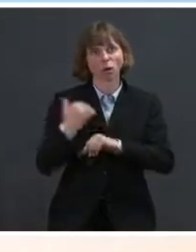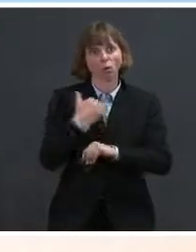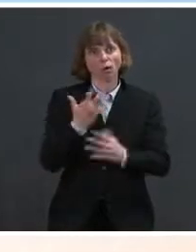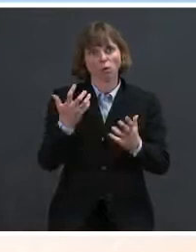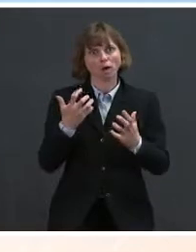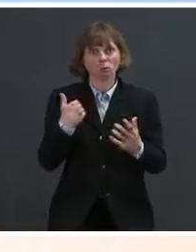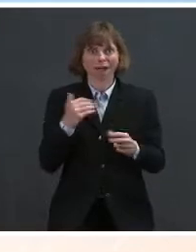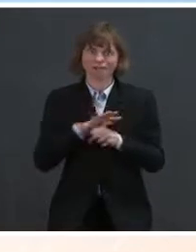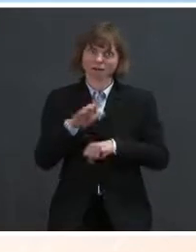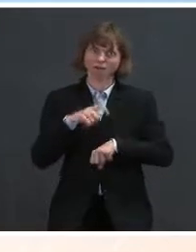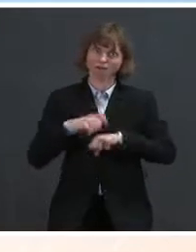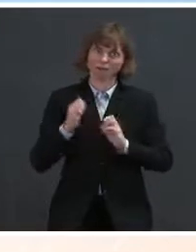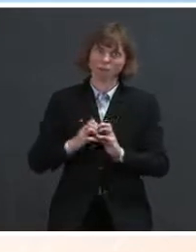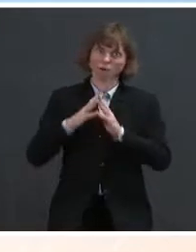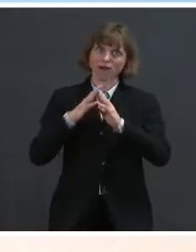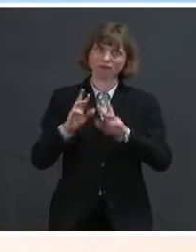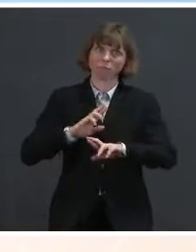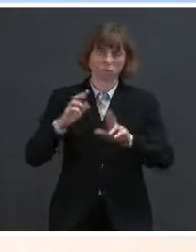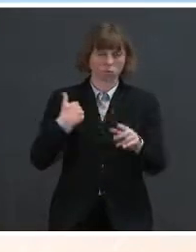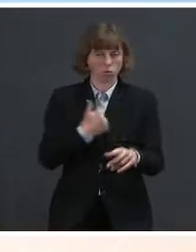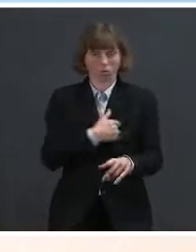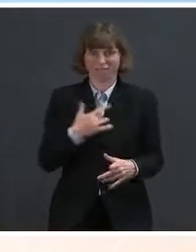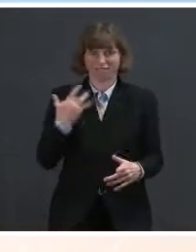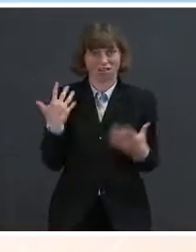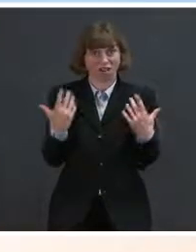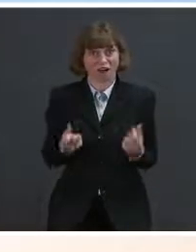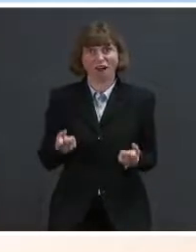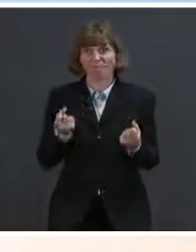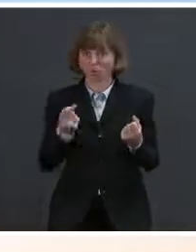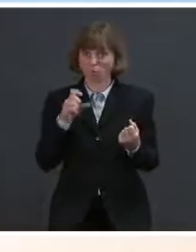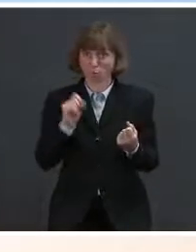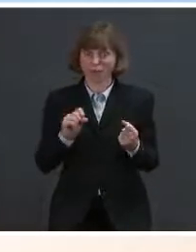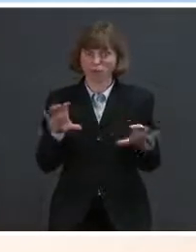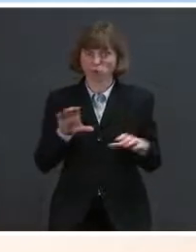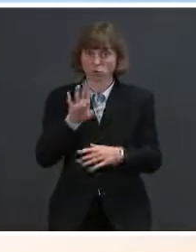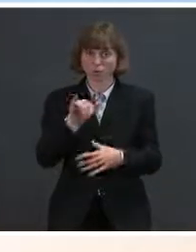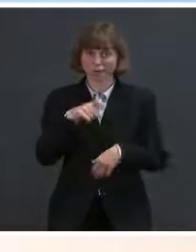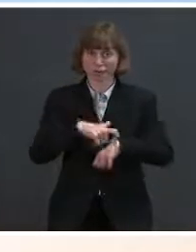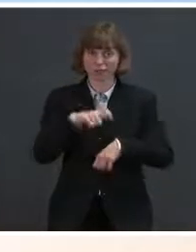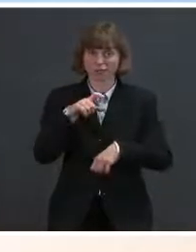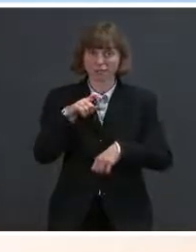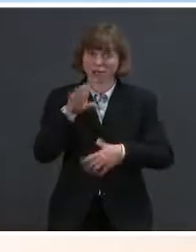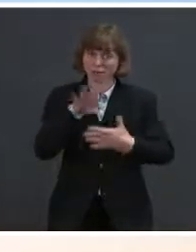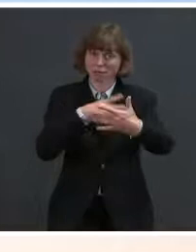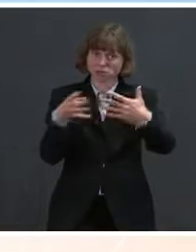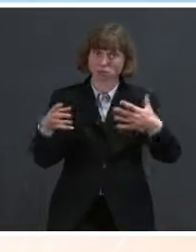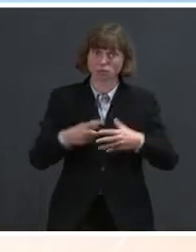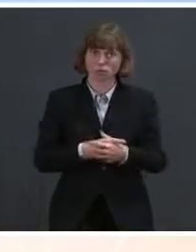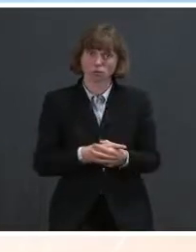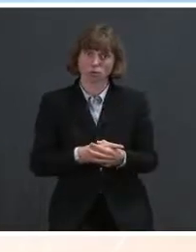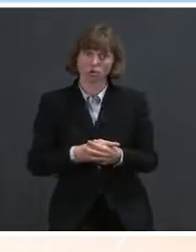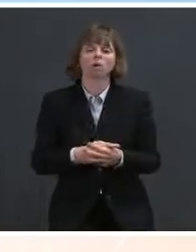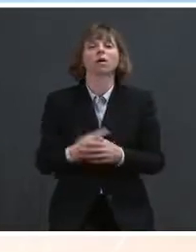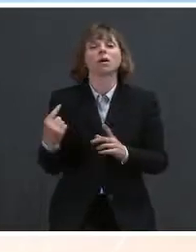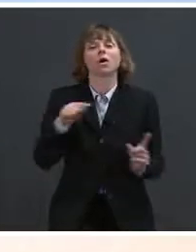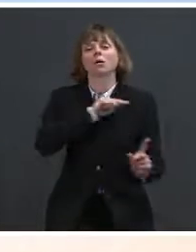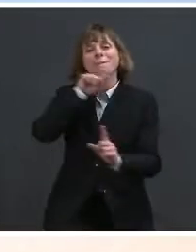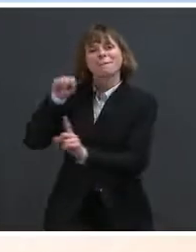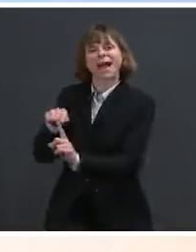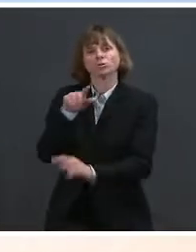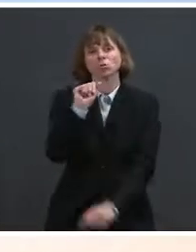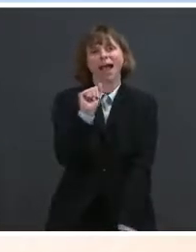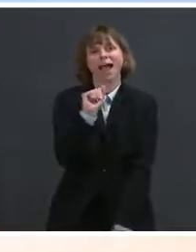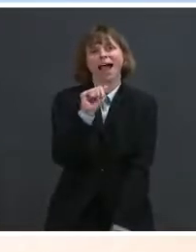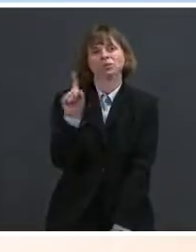but we are confident we can do that by that timeline. Go ahead. Thanks, Jen. Back to AstraZeneca. Can you say